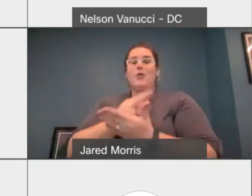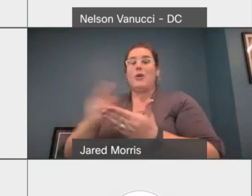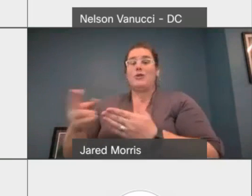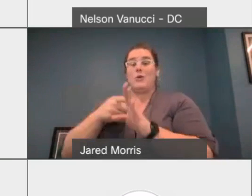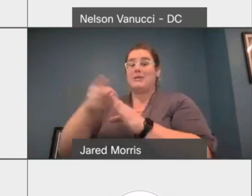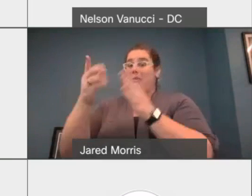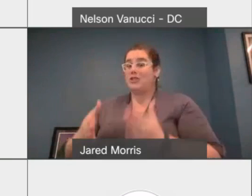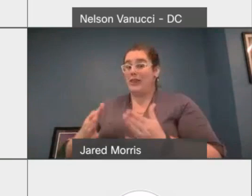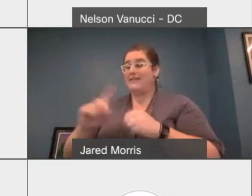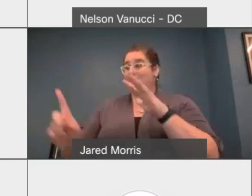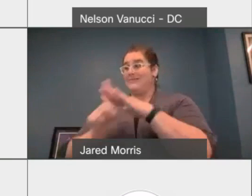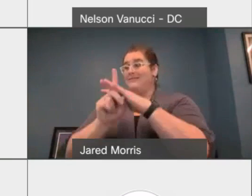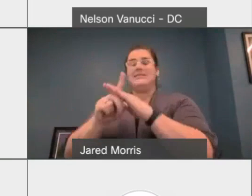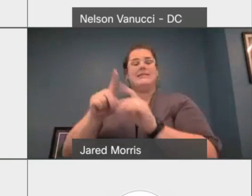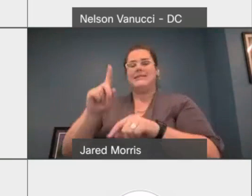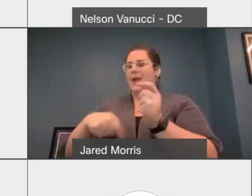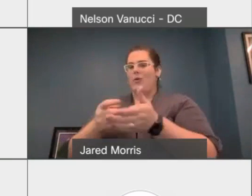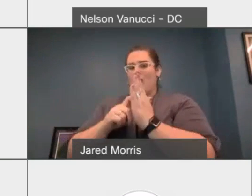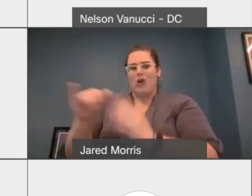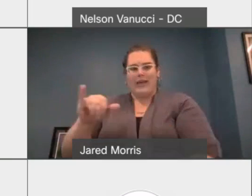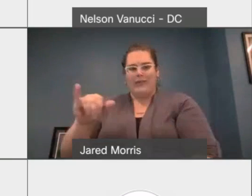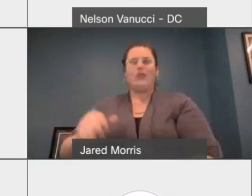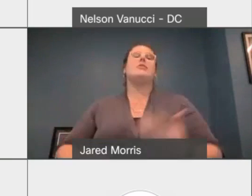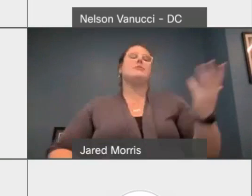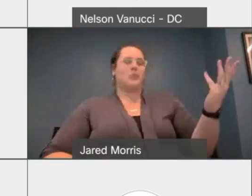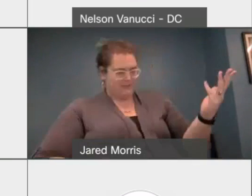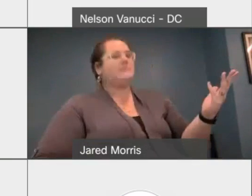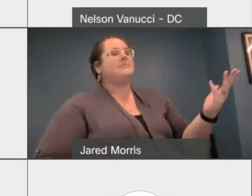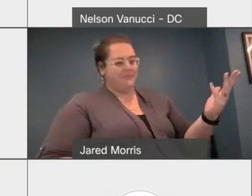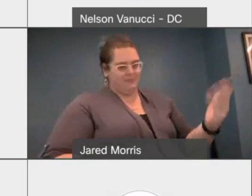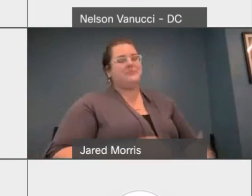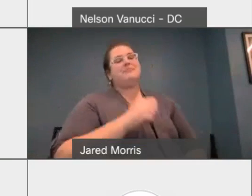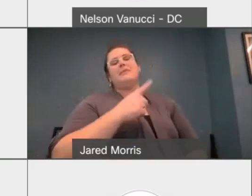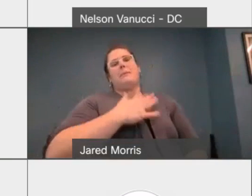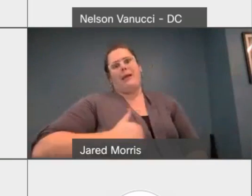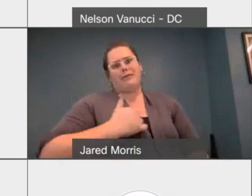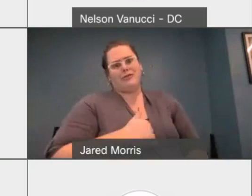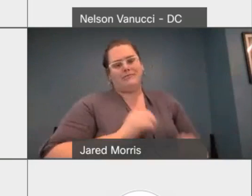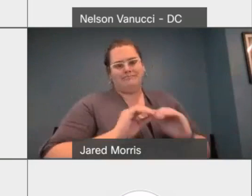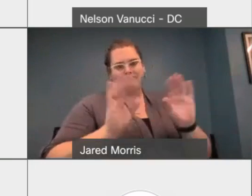DC health staff.